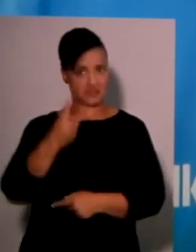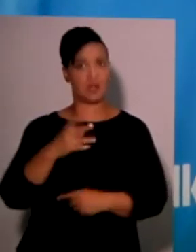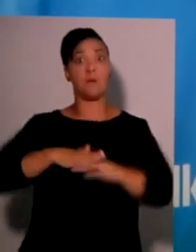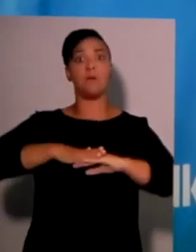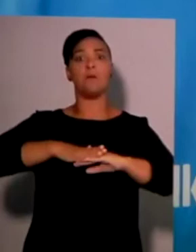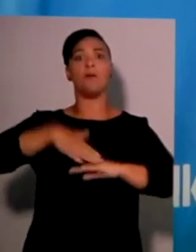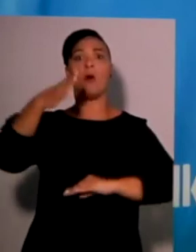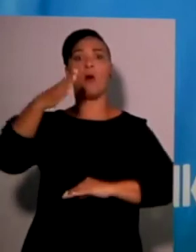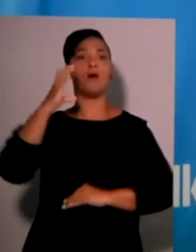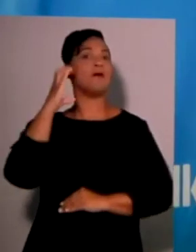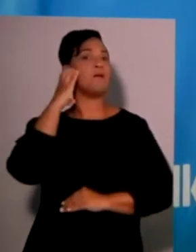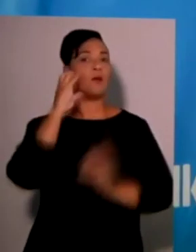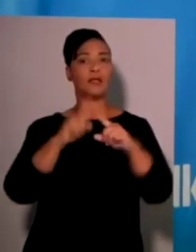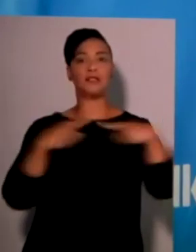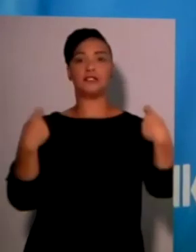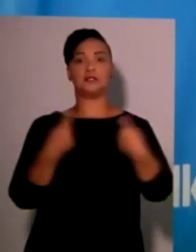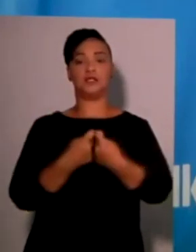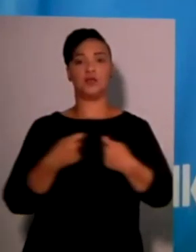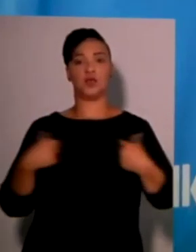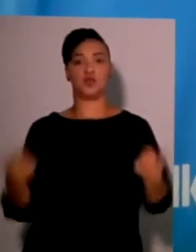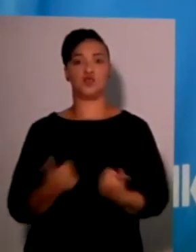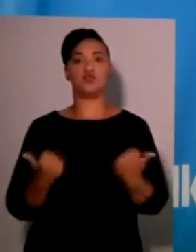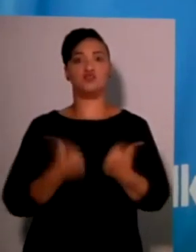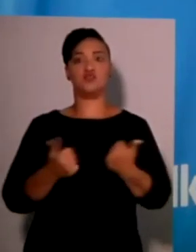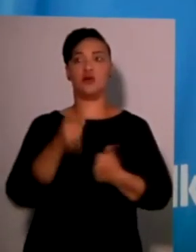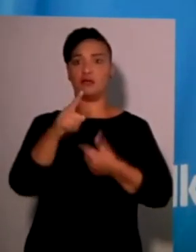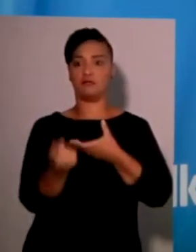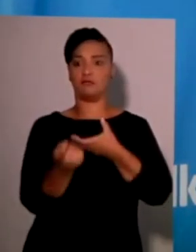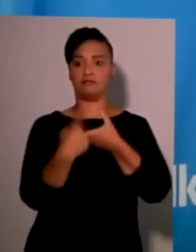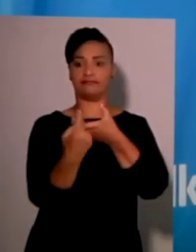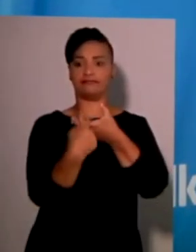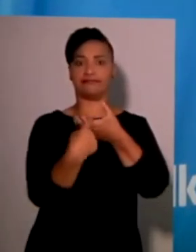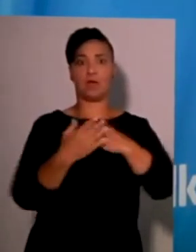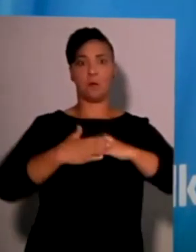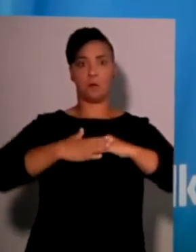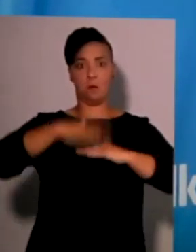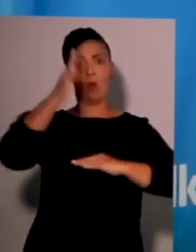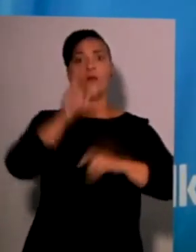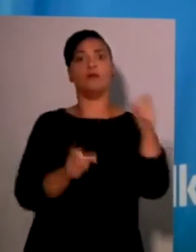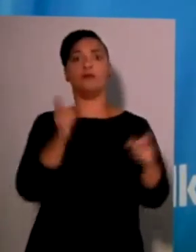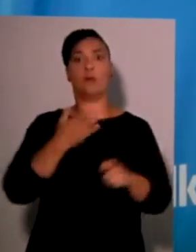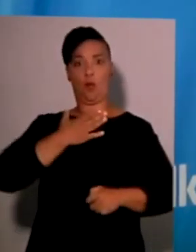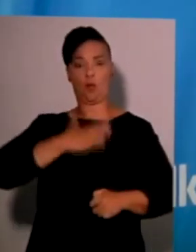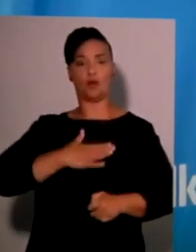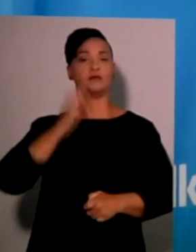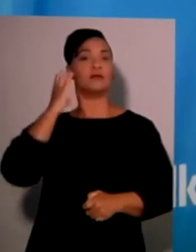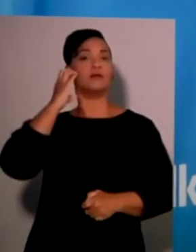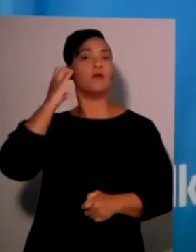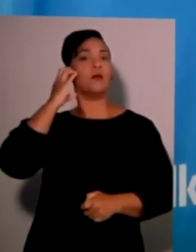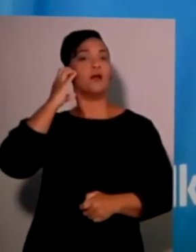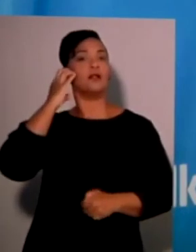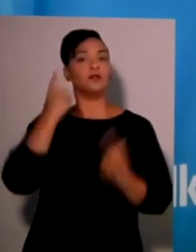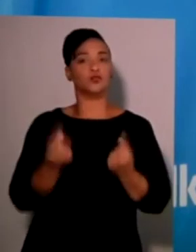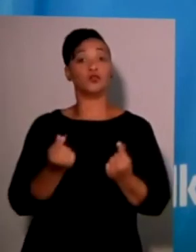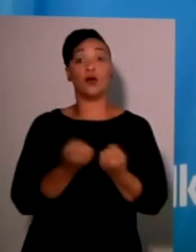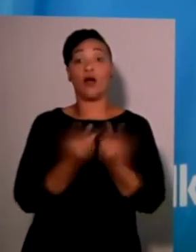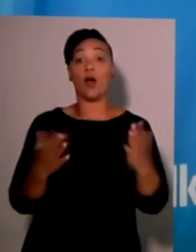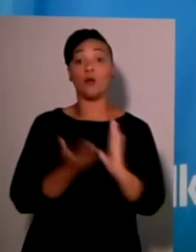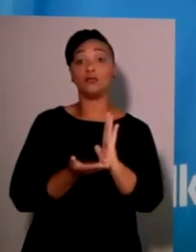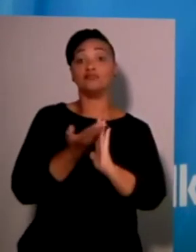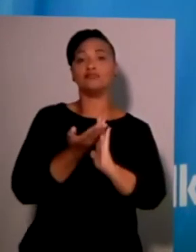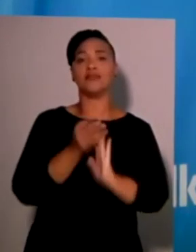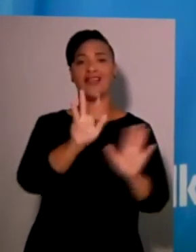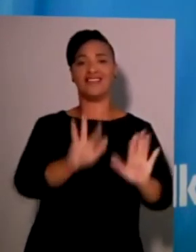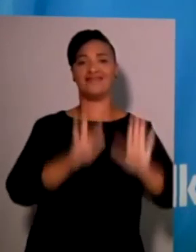performance from the mobile team. Their subscriber growth has grown about 19% or